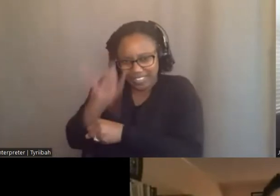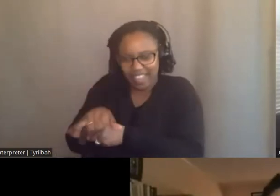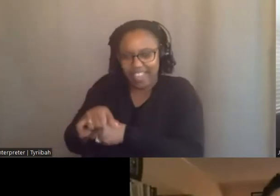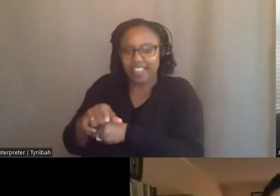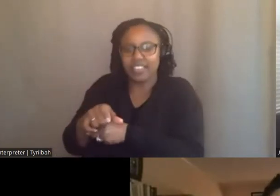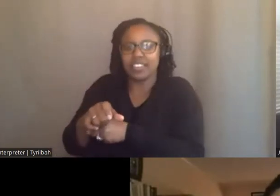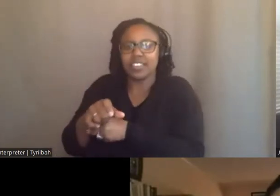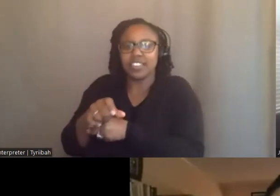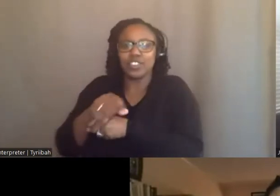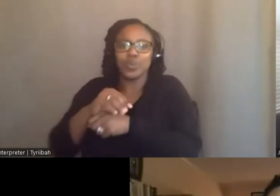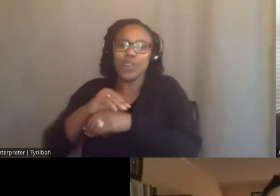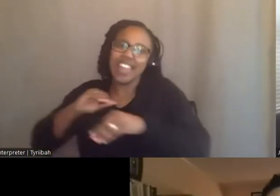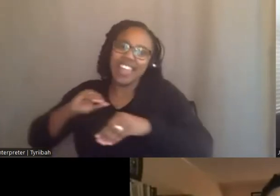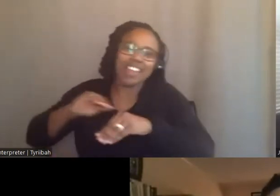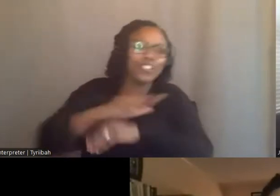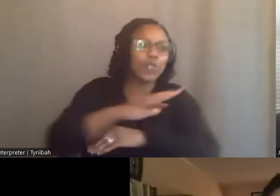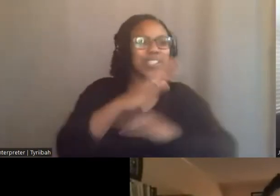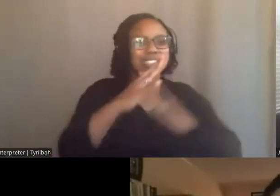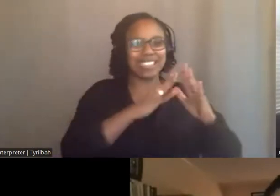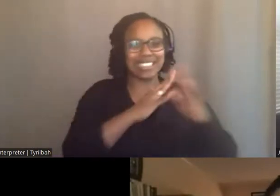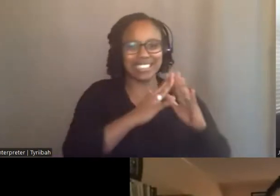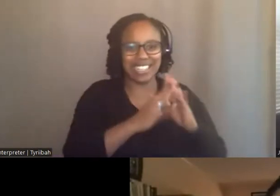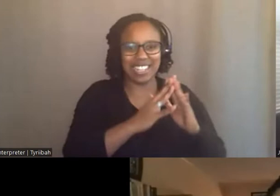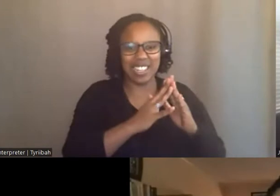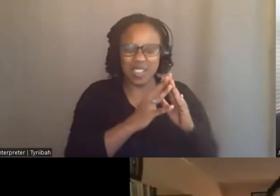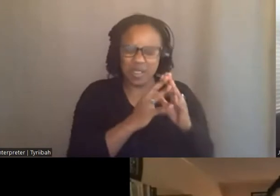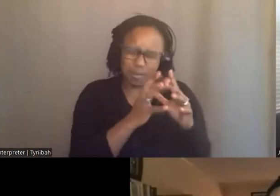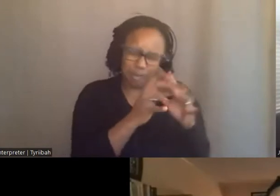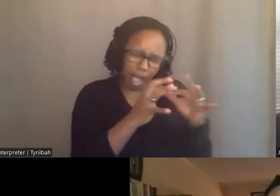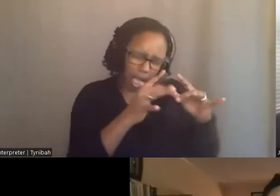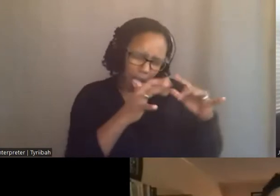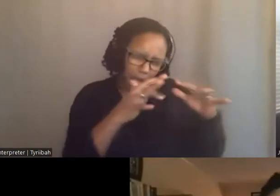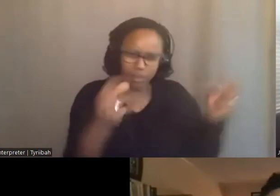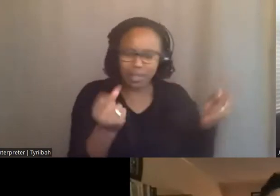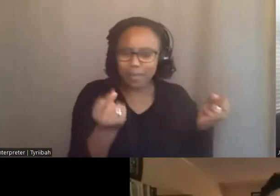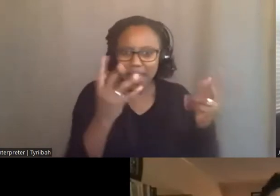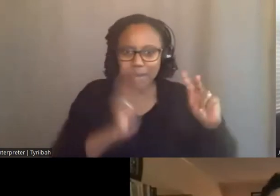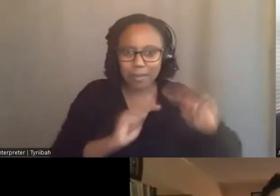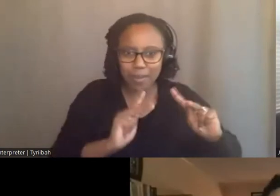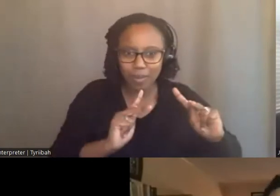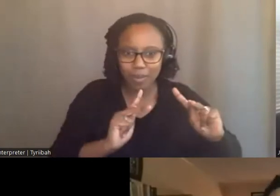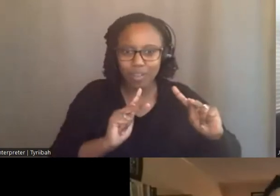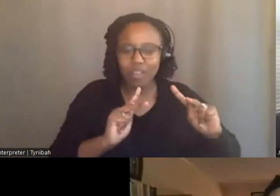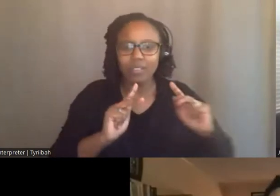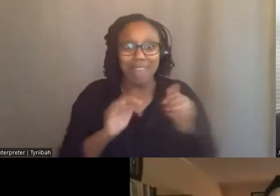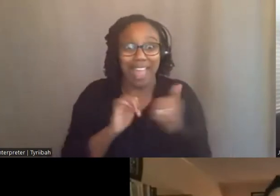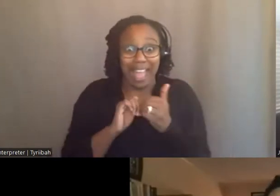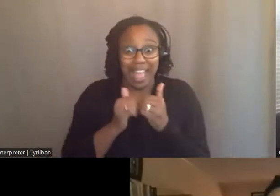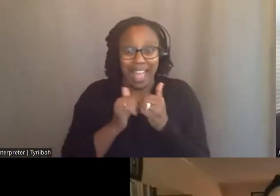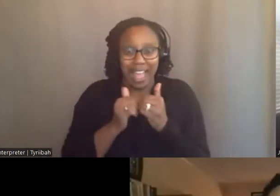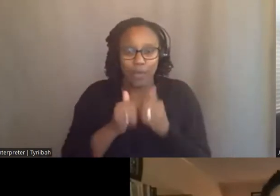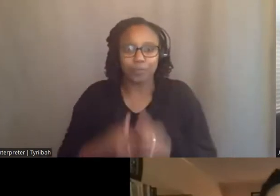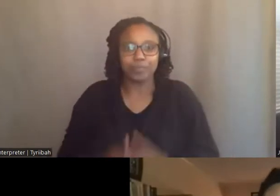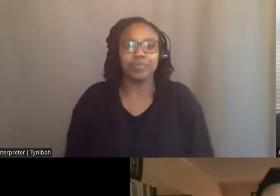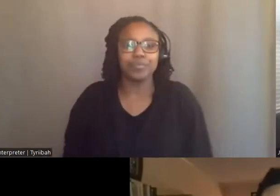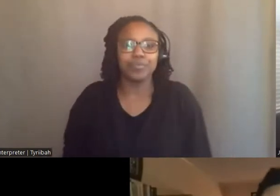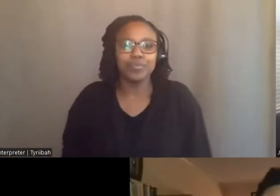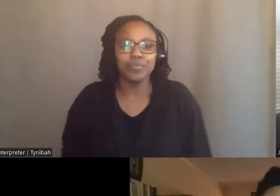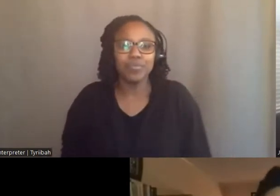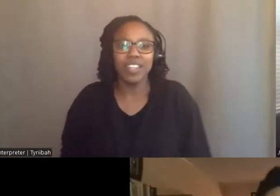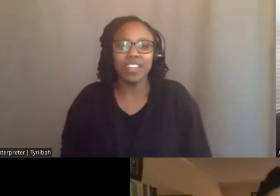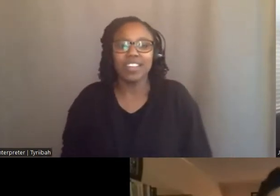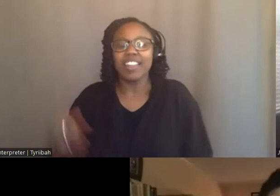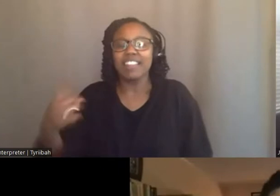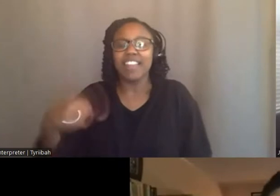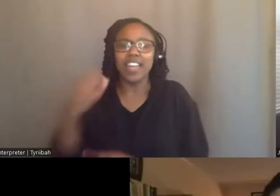their numbers. And how did they do that? They paralyzed the city with garbage protests,